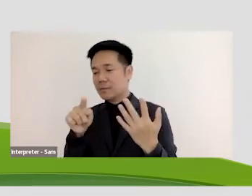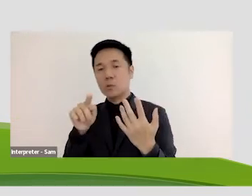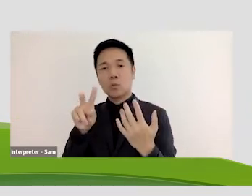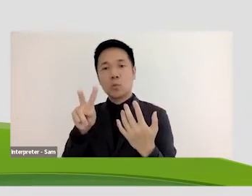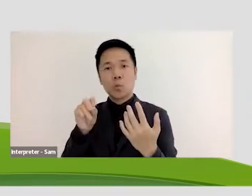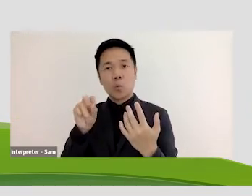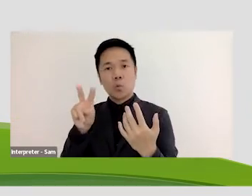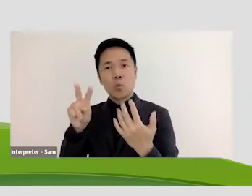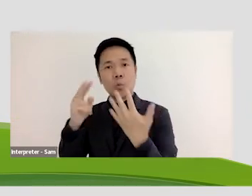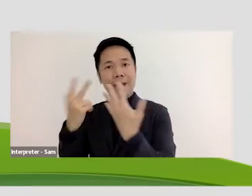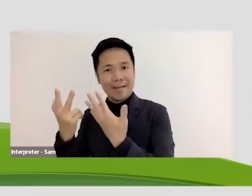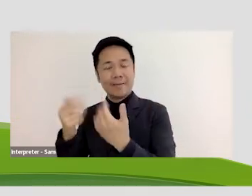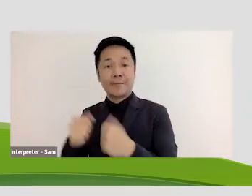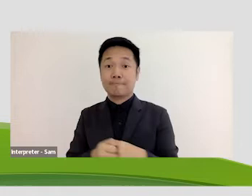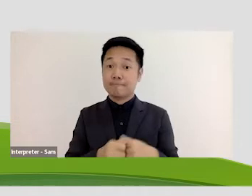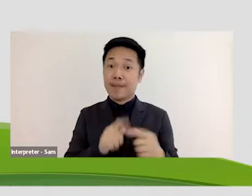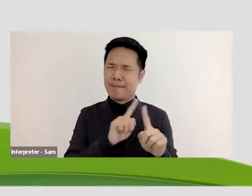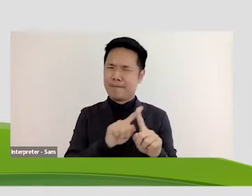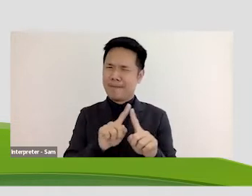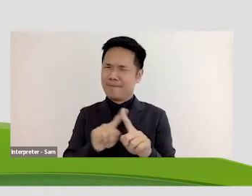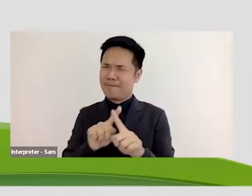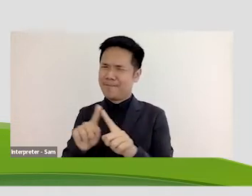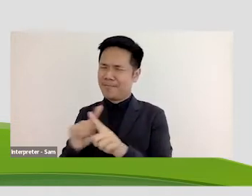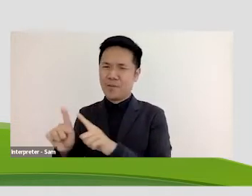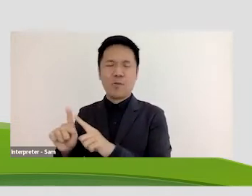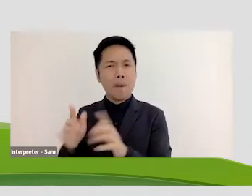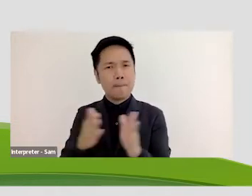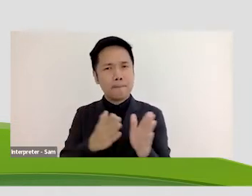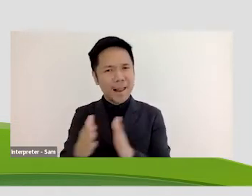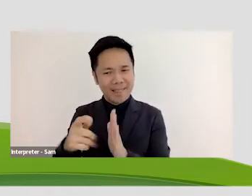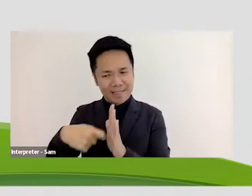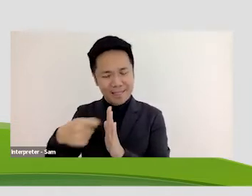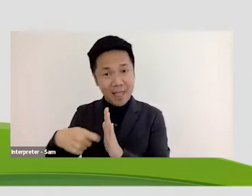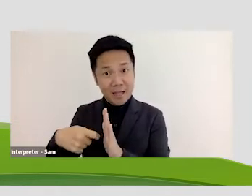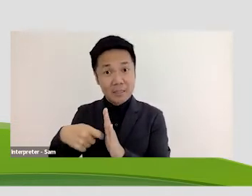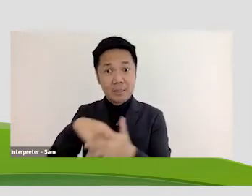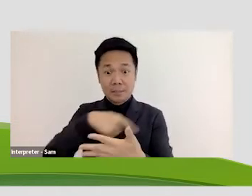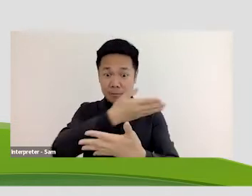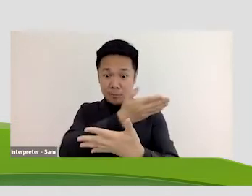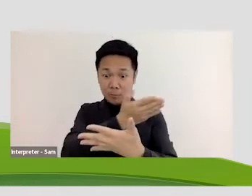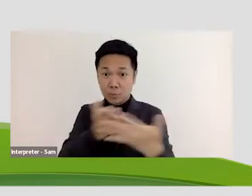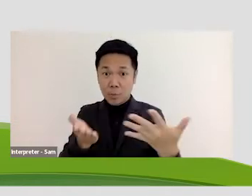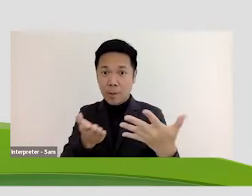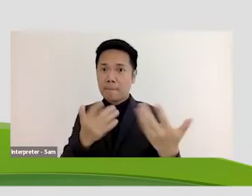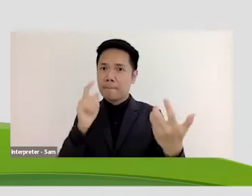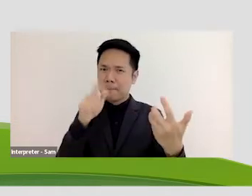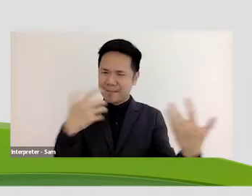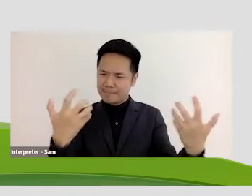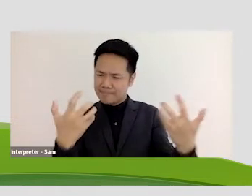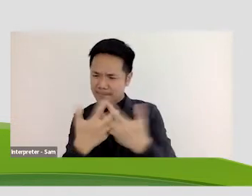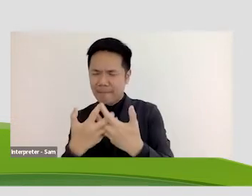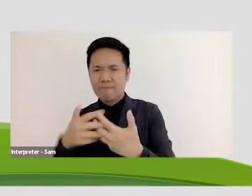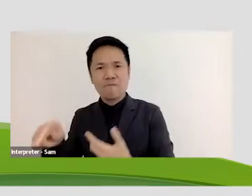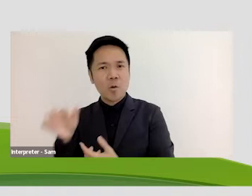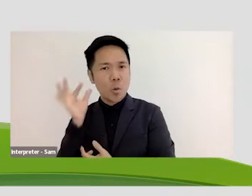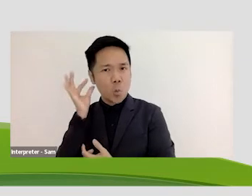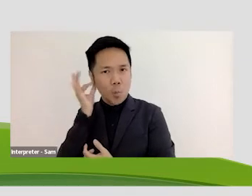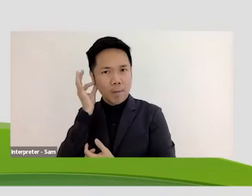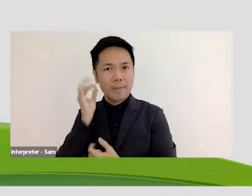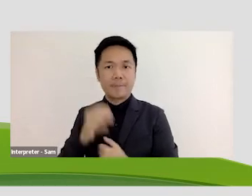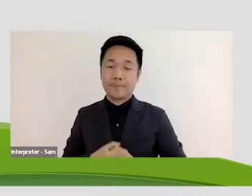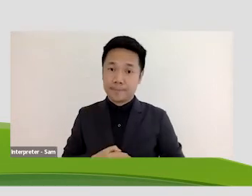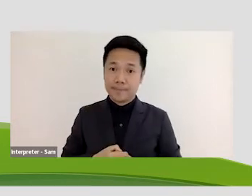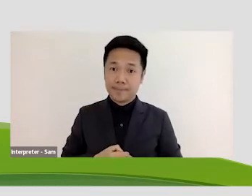2028, and their respective gender action plans are gender responsive. The last pillar for